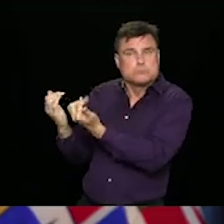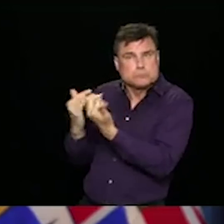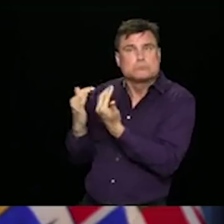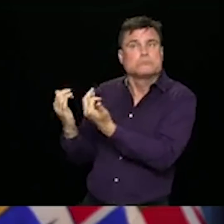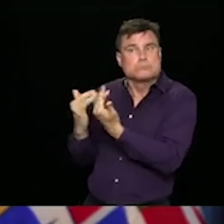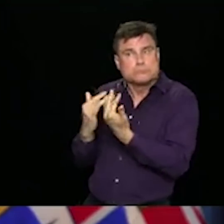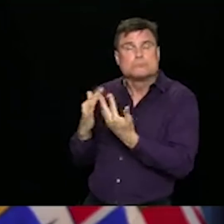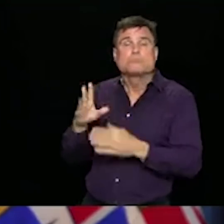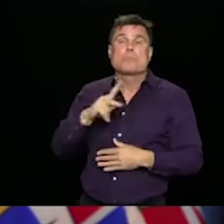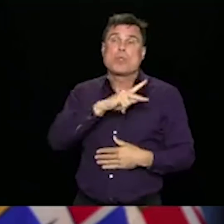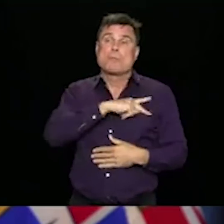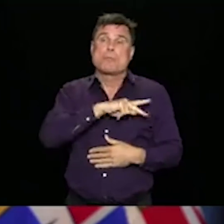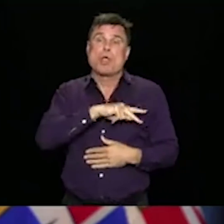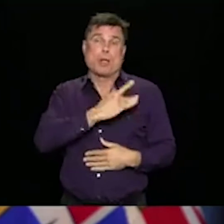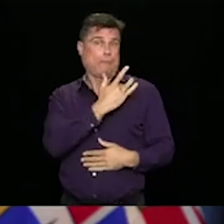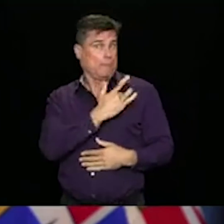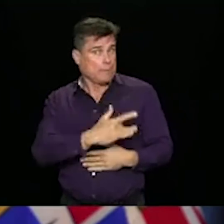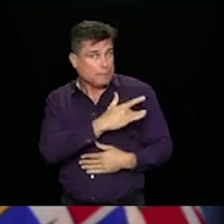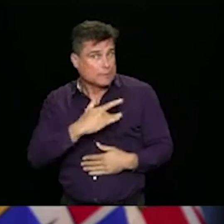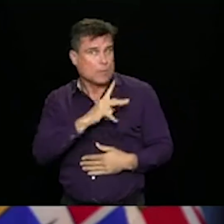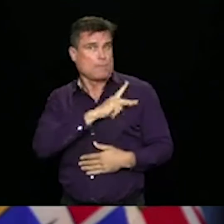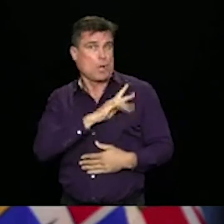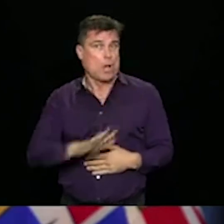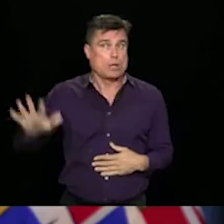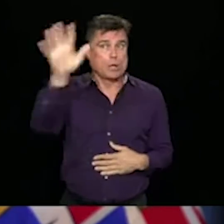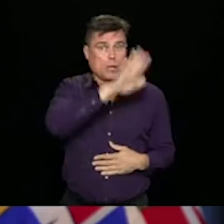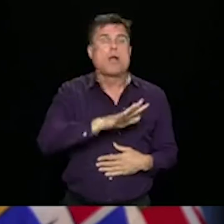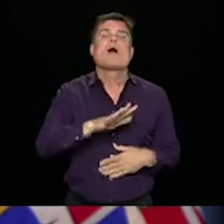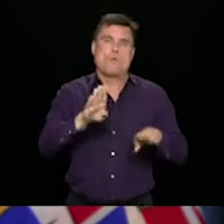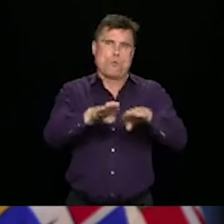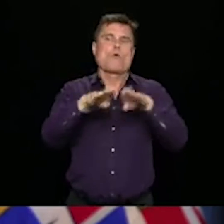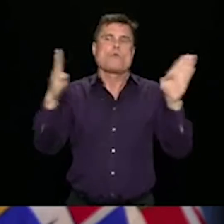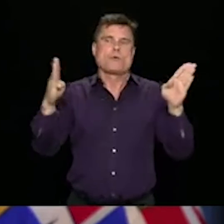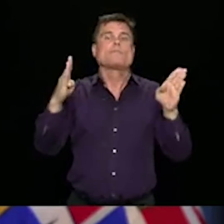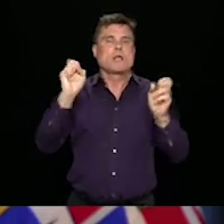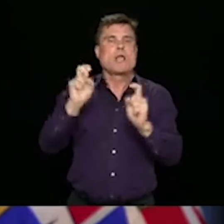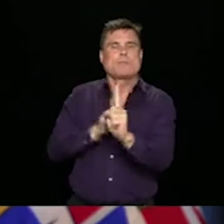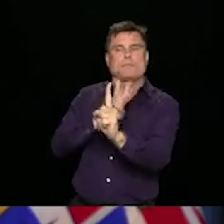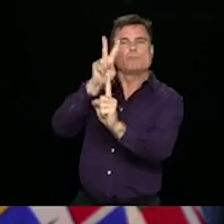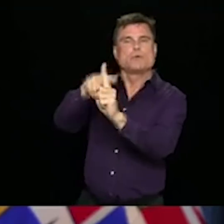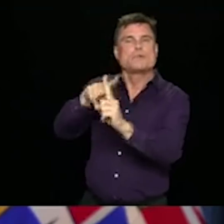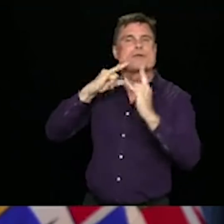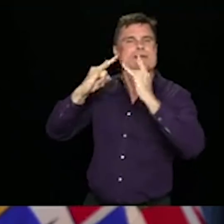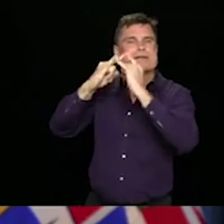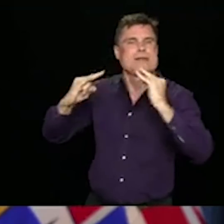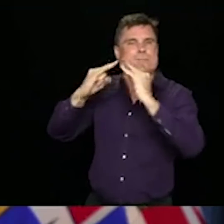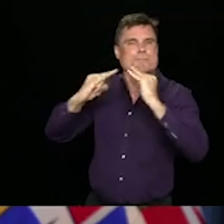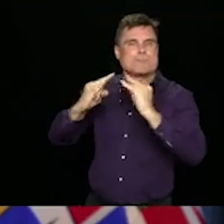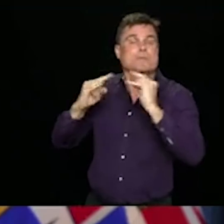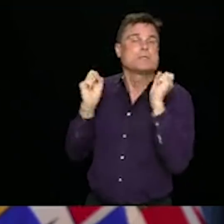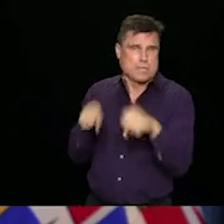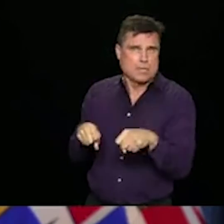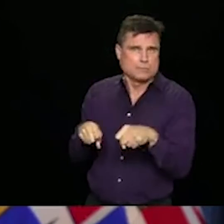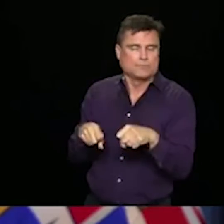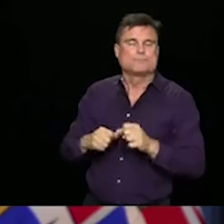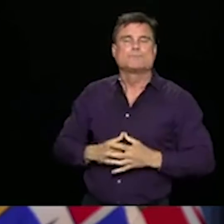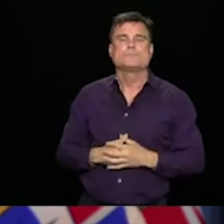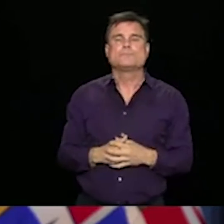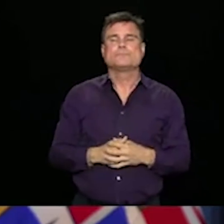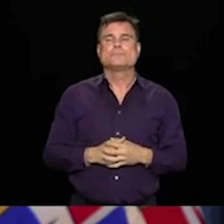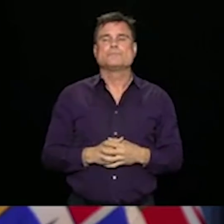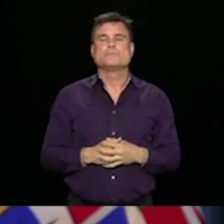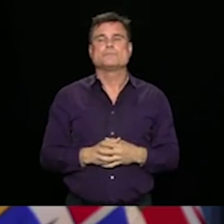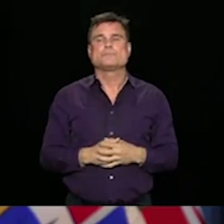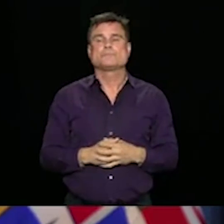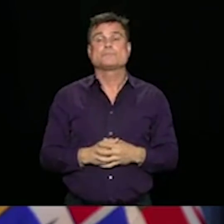BC. I understand it's been a good day so far, and the school reopening, as you know, was purposefully timed so that we were at the